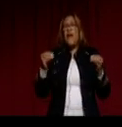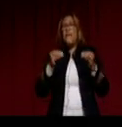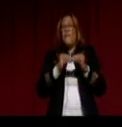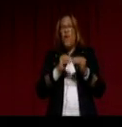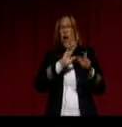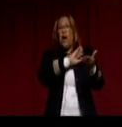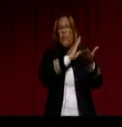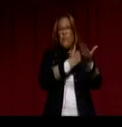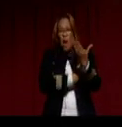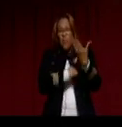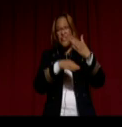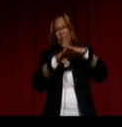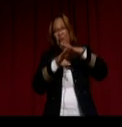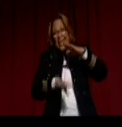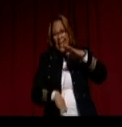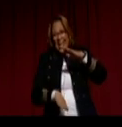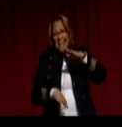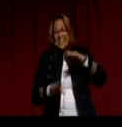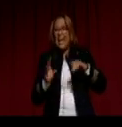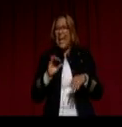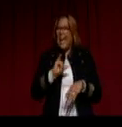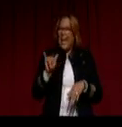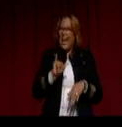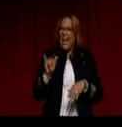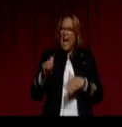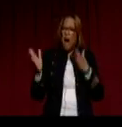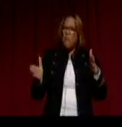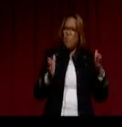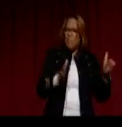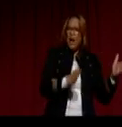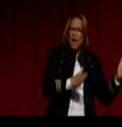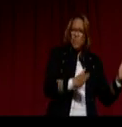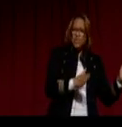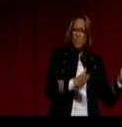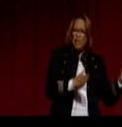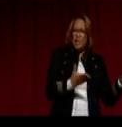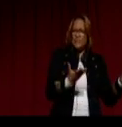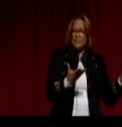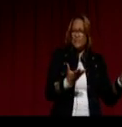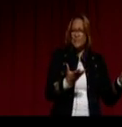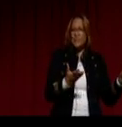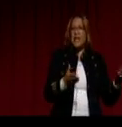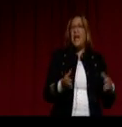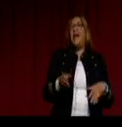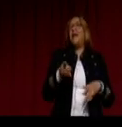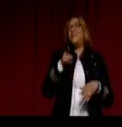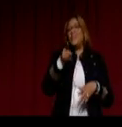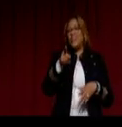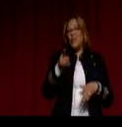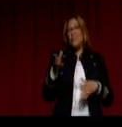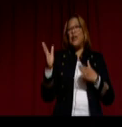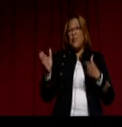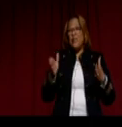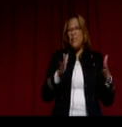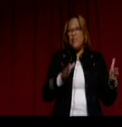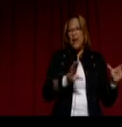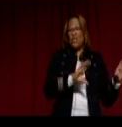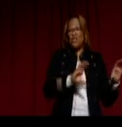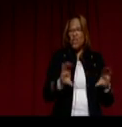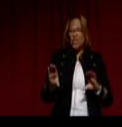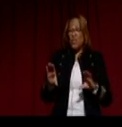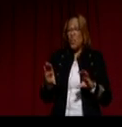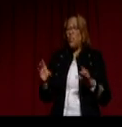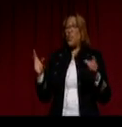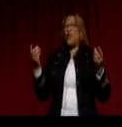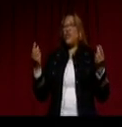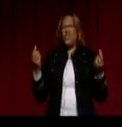virulent? And how prepared will we be in two senses? One is, how prepared will we be to do what we're doing